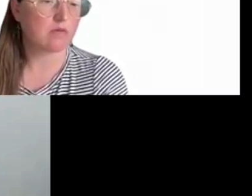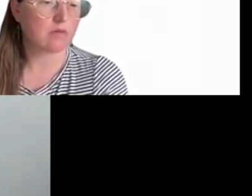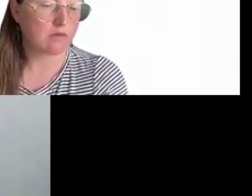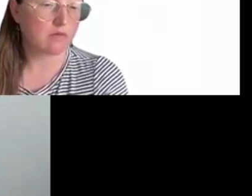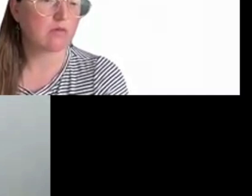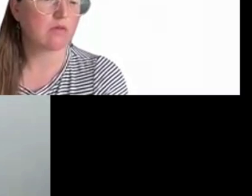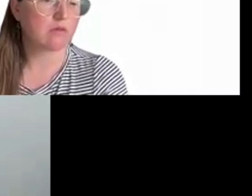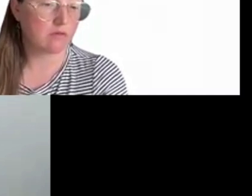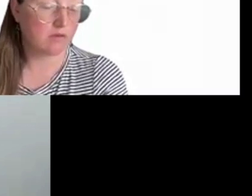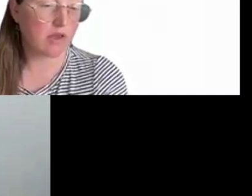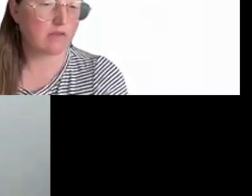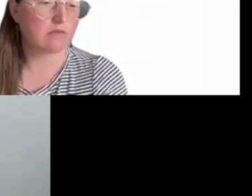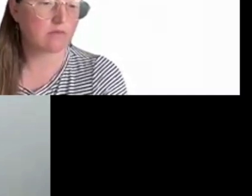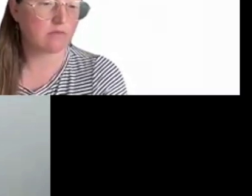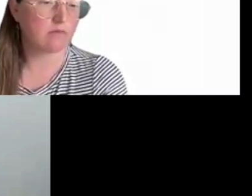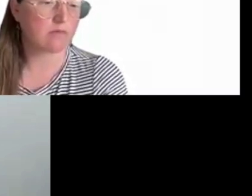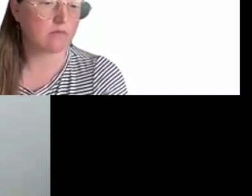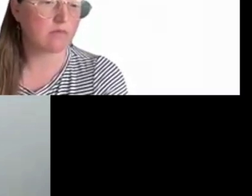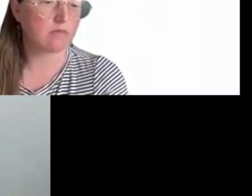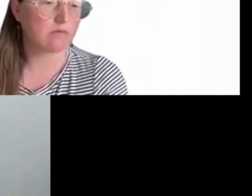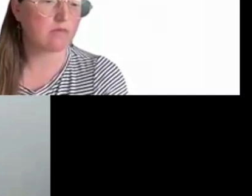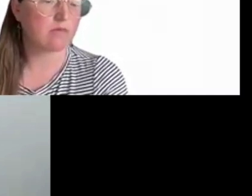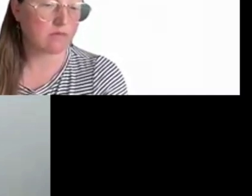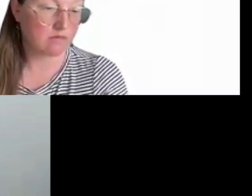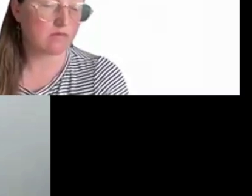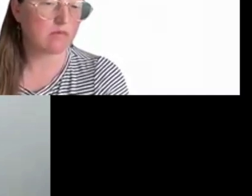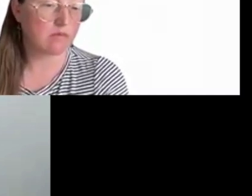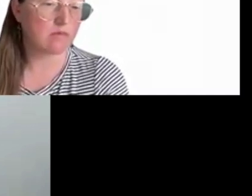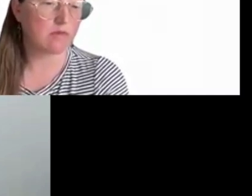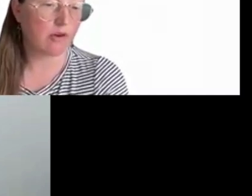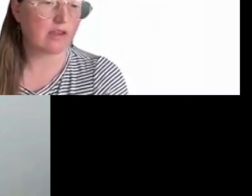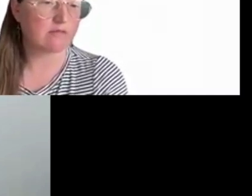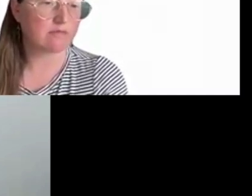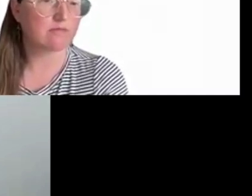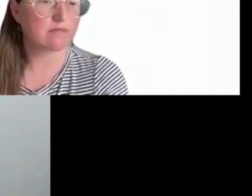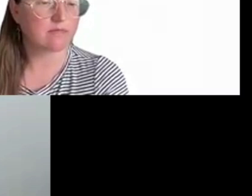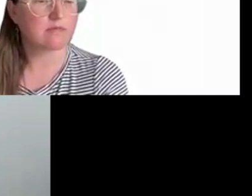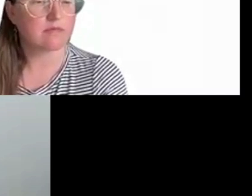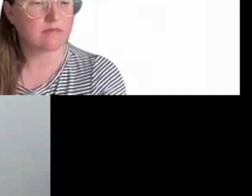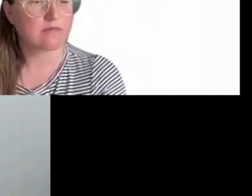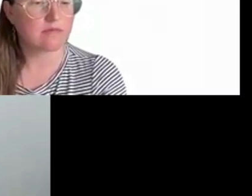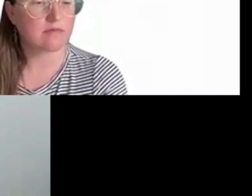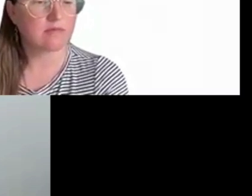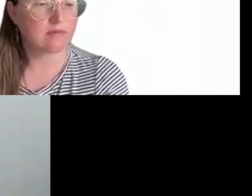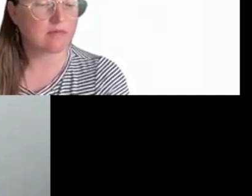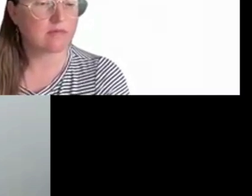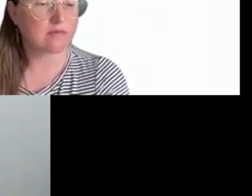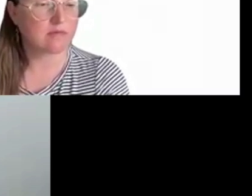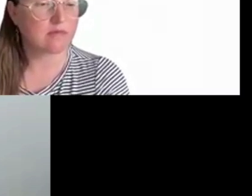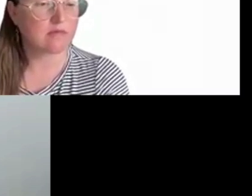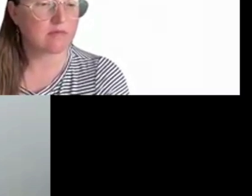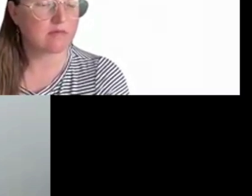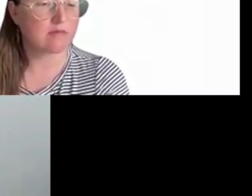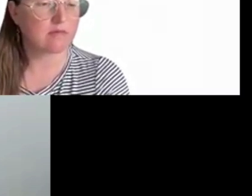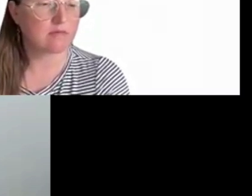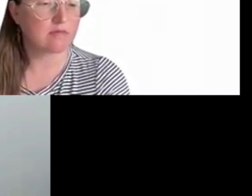talking to you then. Then you can bring in the plans like they talked about, Melinda talked about, to where you can say,